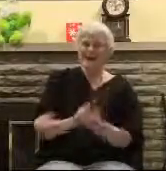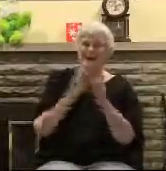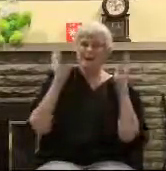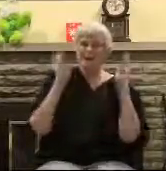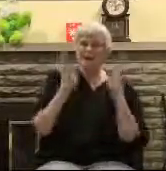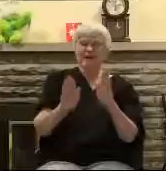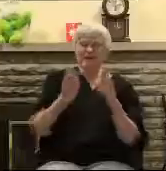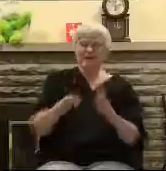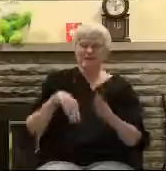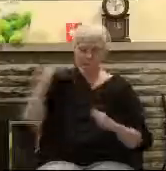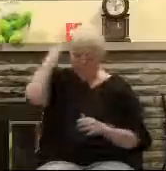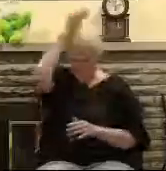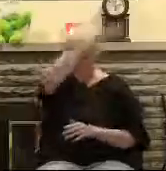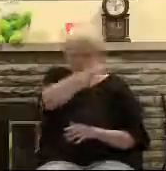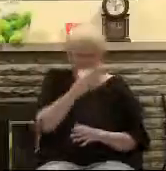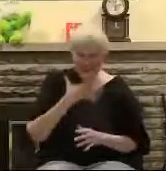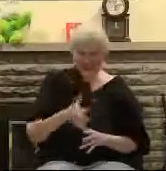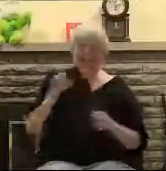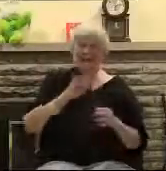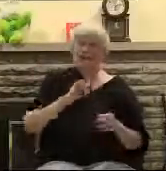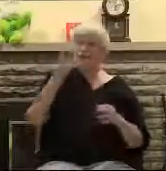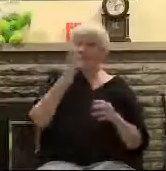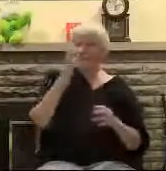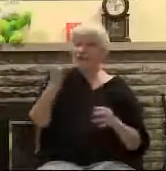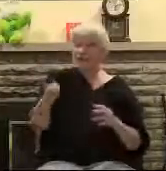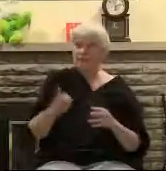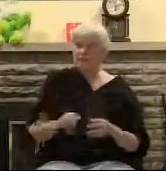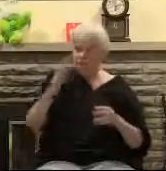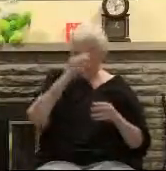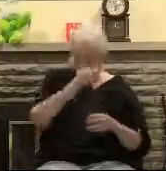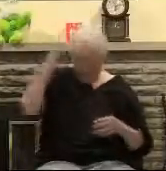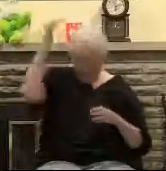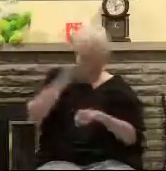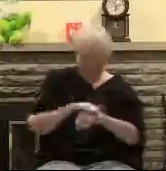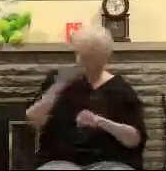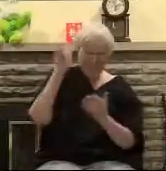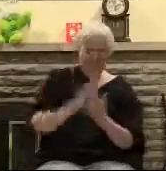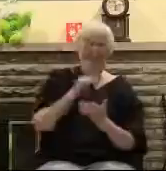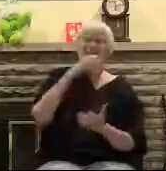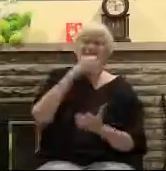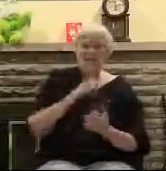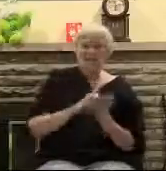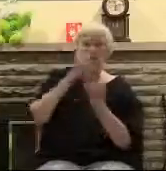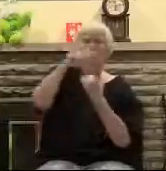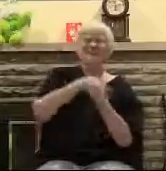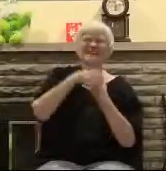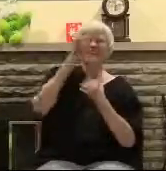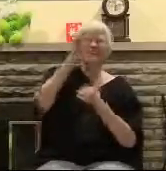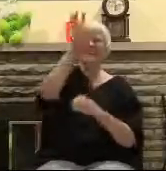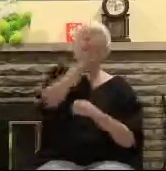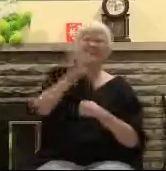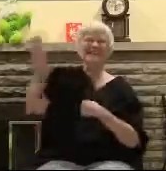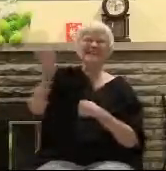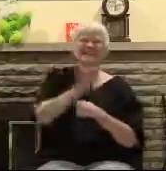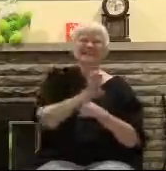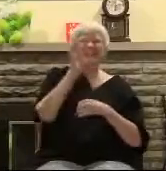A wondrous beauty I see For it was